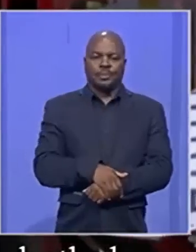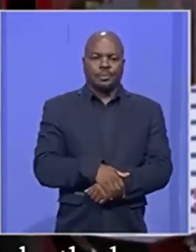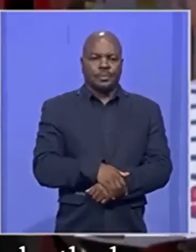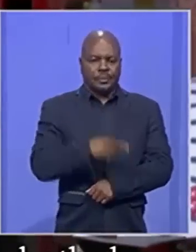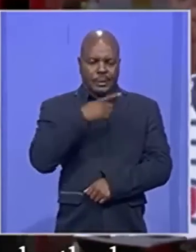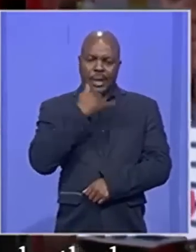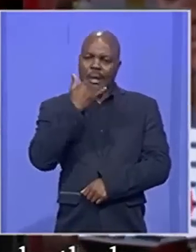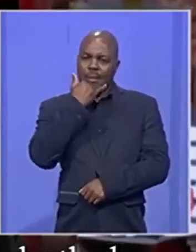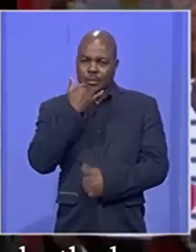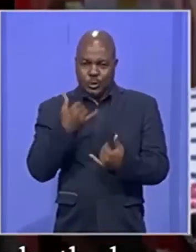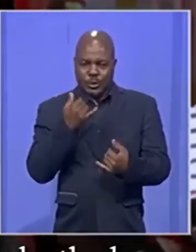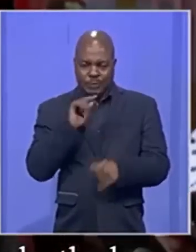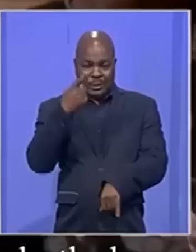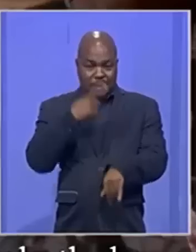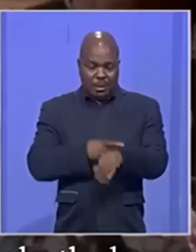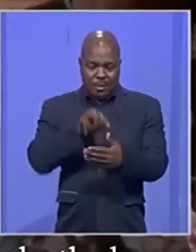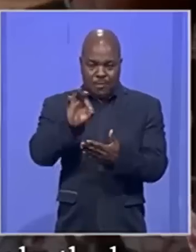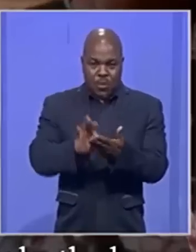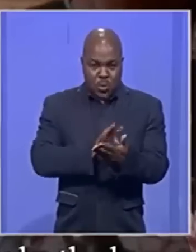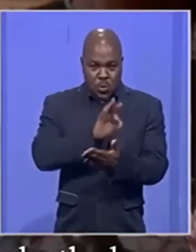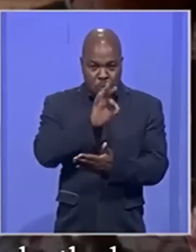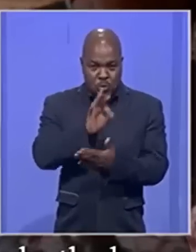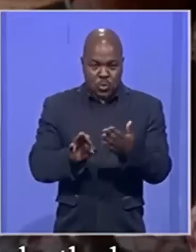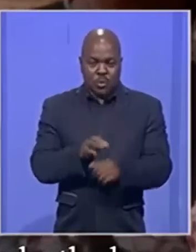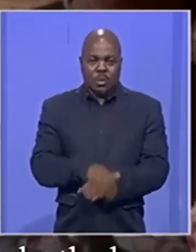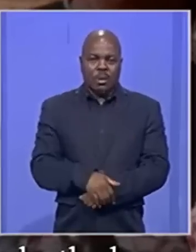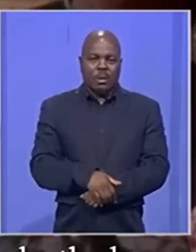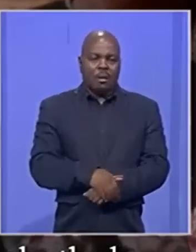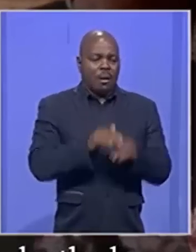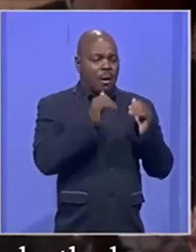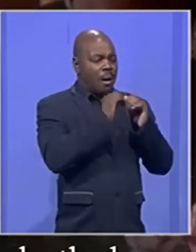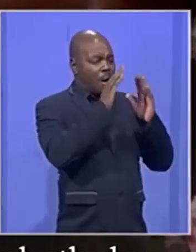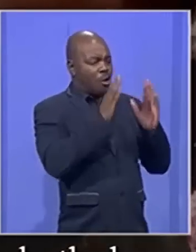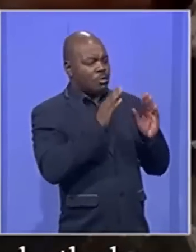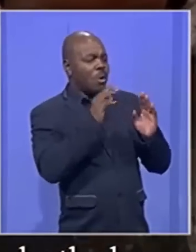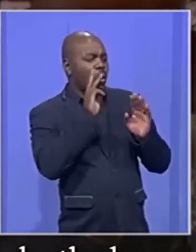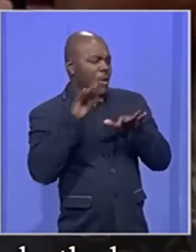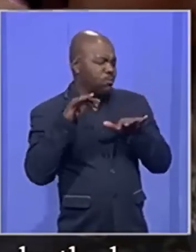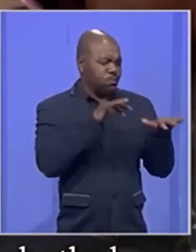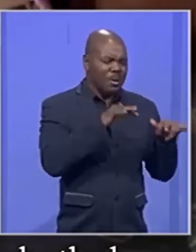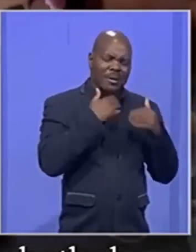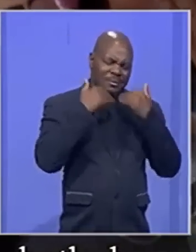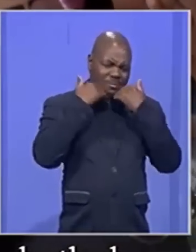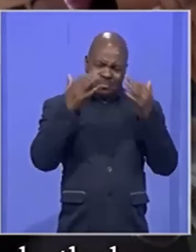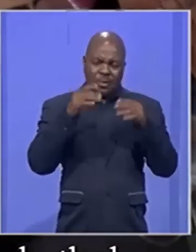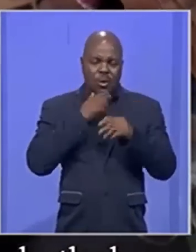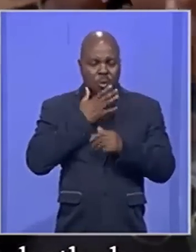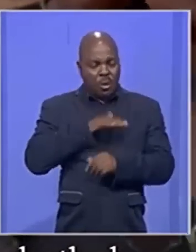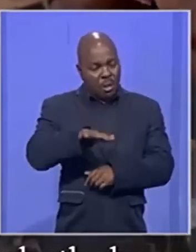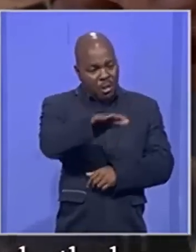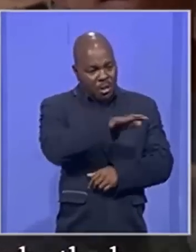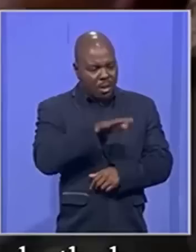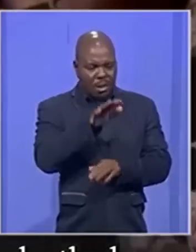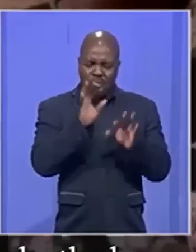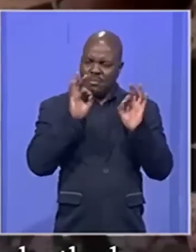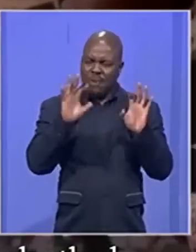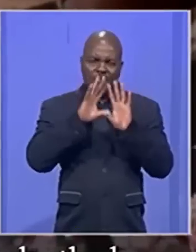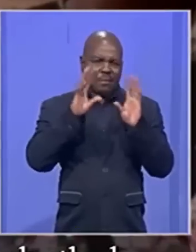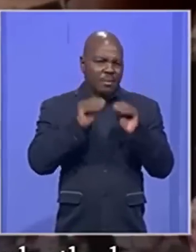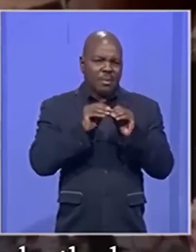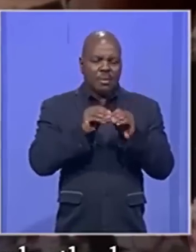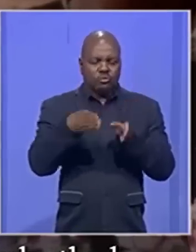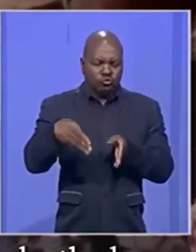ile tsatsi la ka la mathomo ke batla re sa tsenella ke metsi ke batla Northern Nepila go